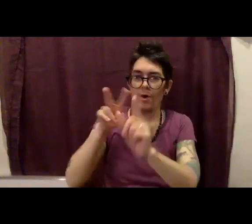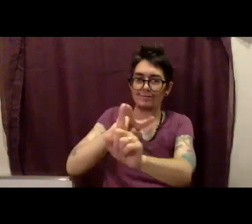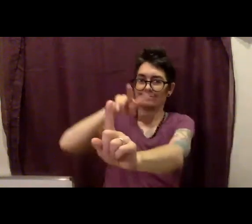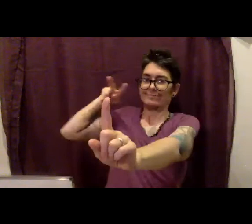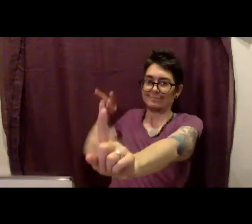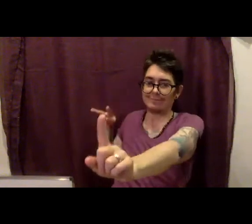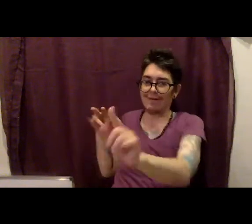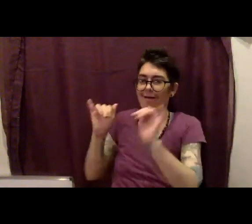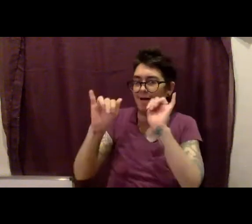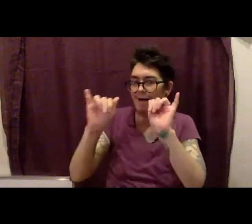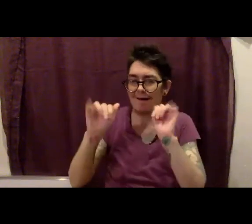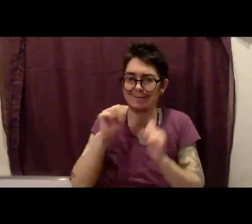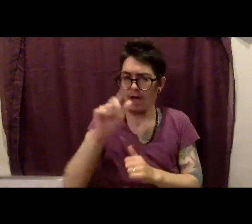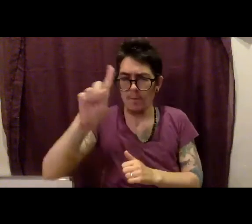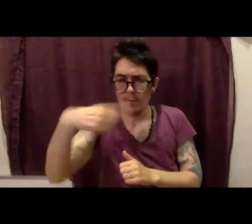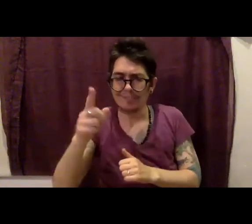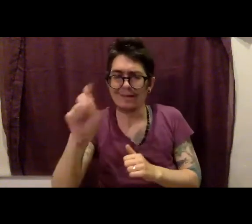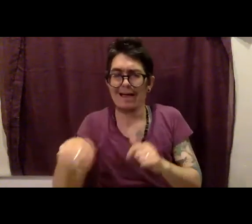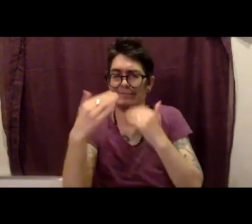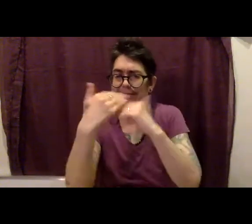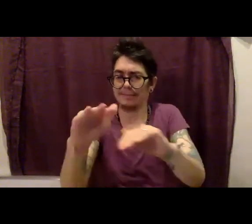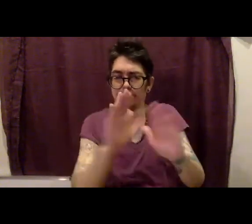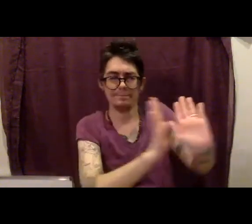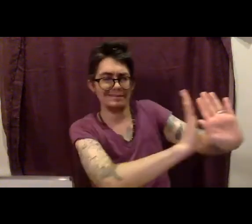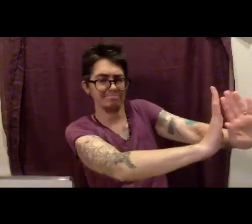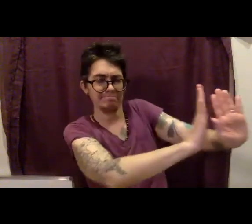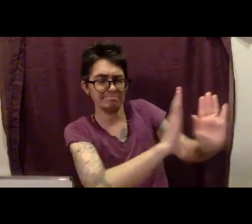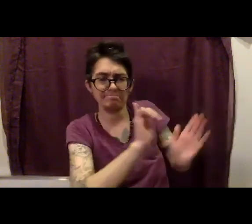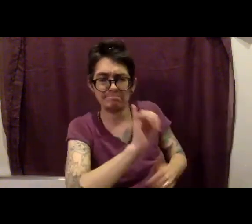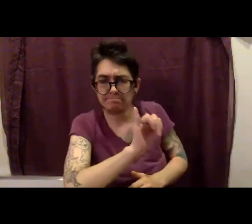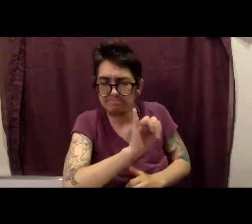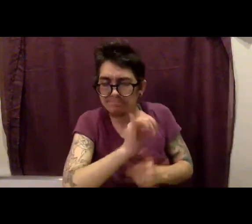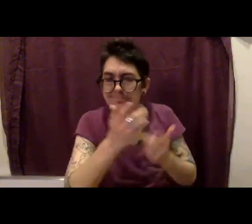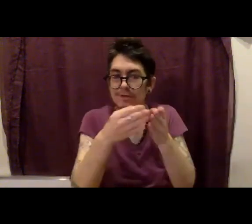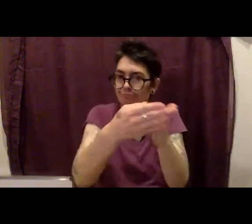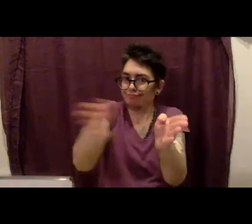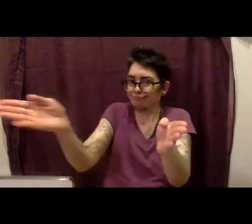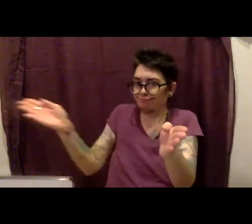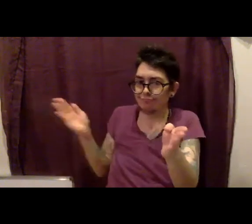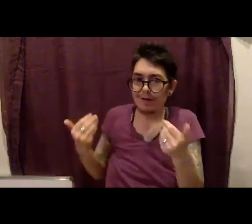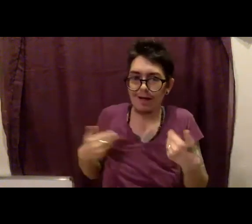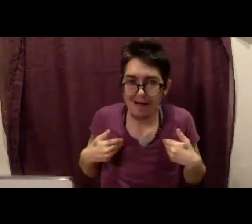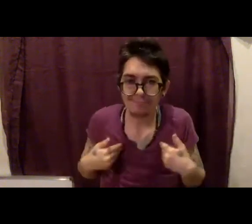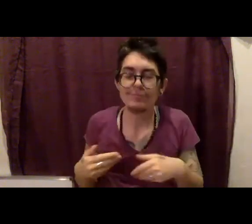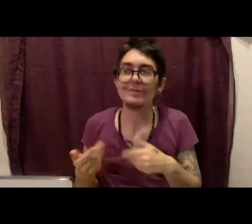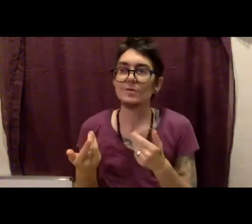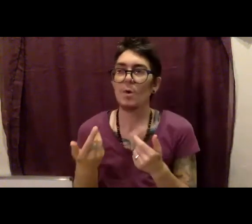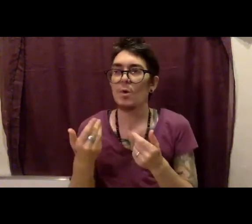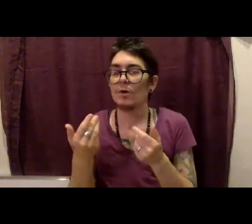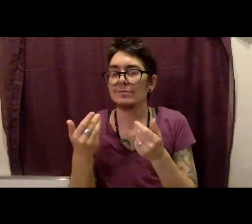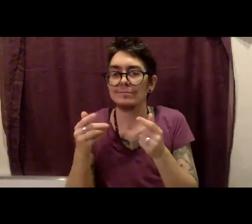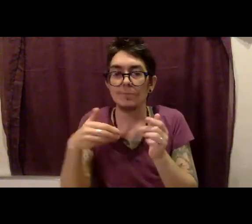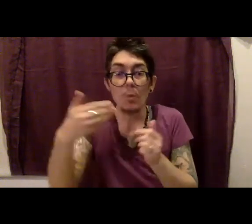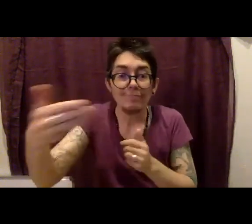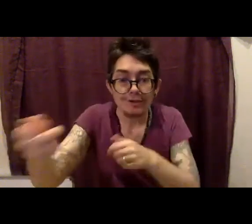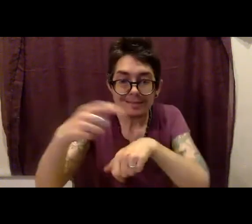myself about the broad spectrum. I was able to step back a little bit and understand that, you know, that area there was limited for me, but there was this